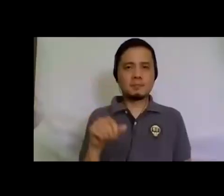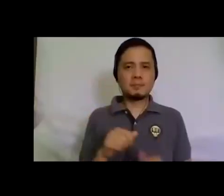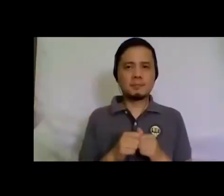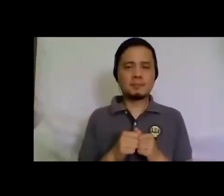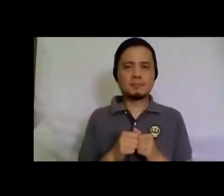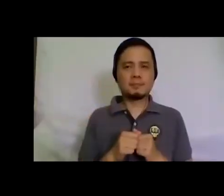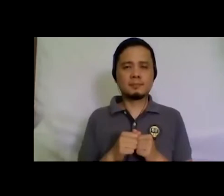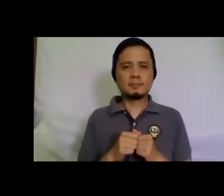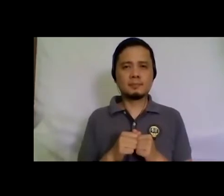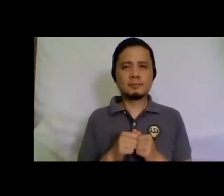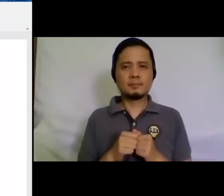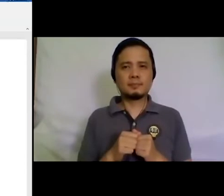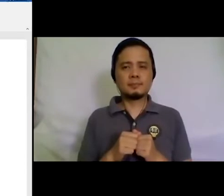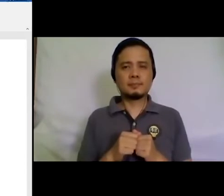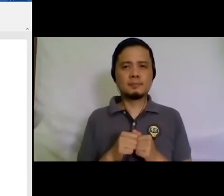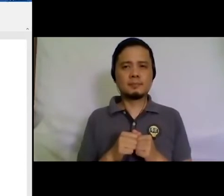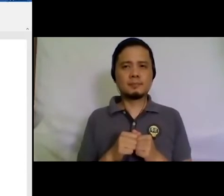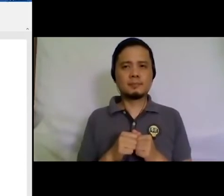So which one